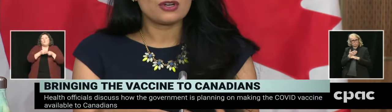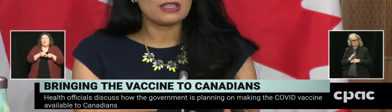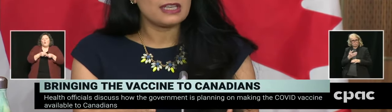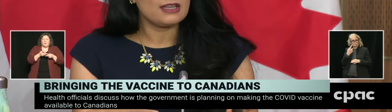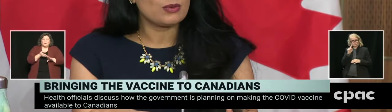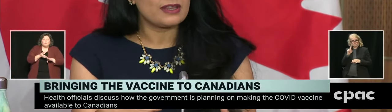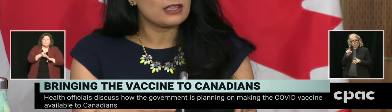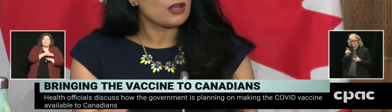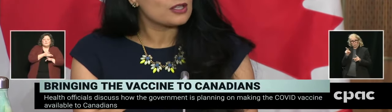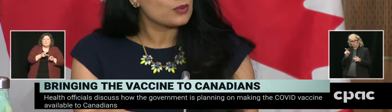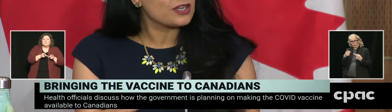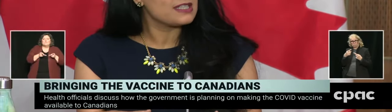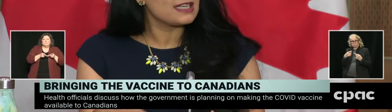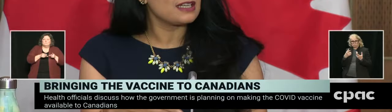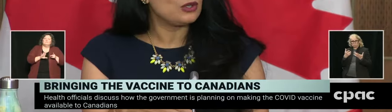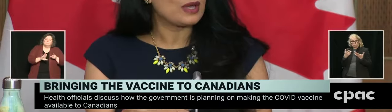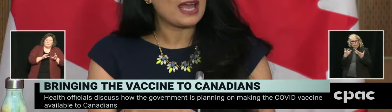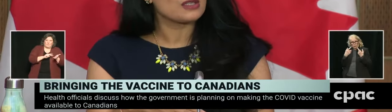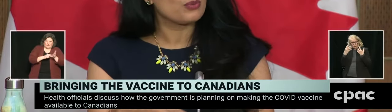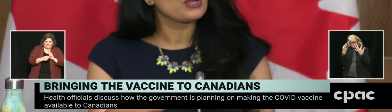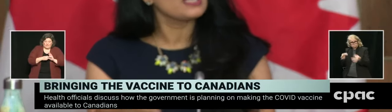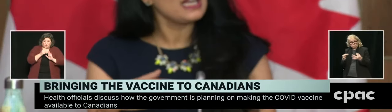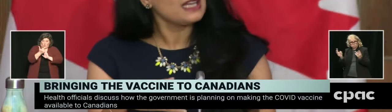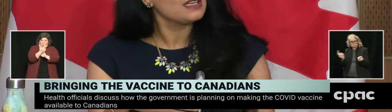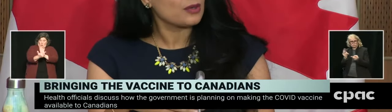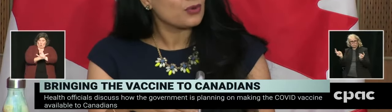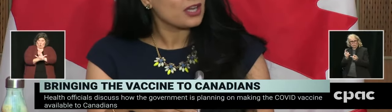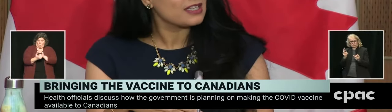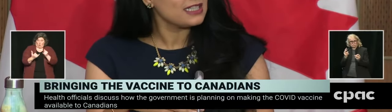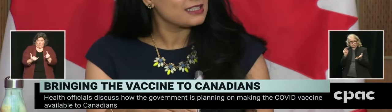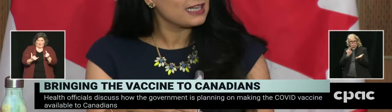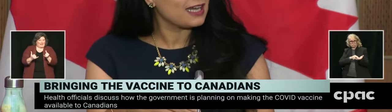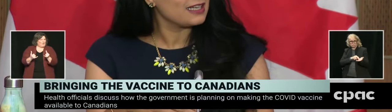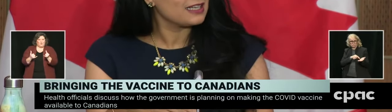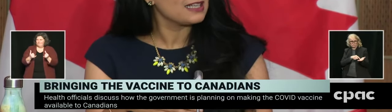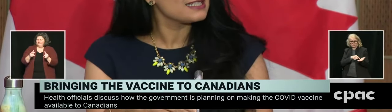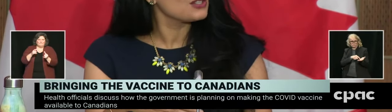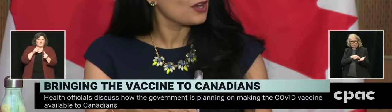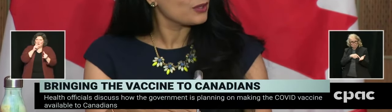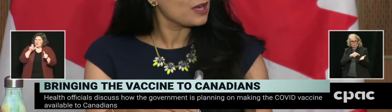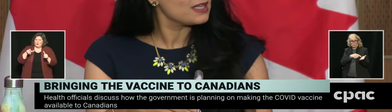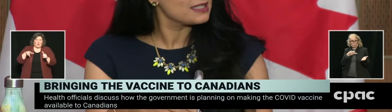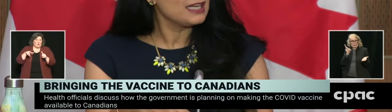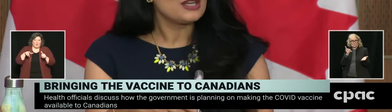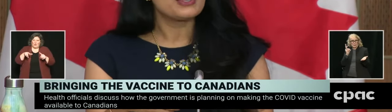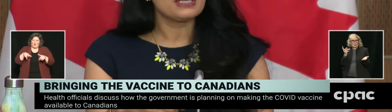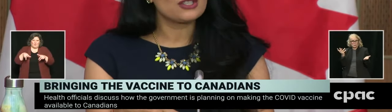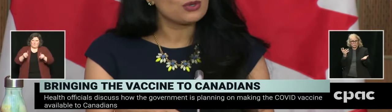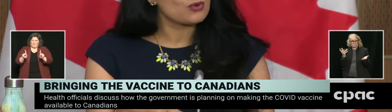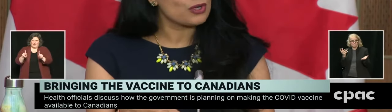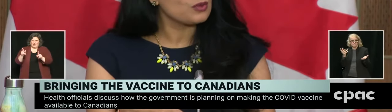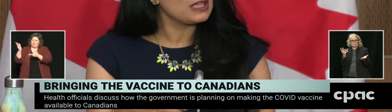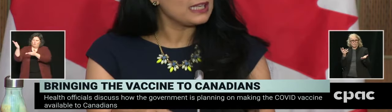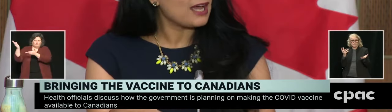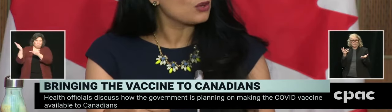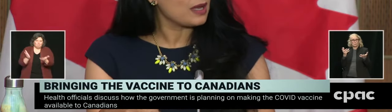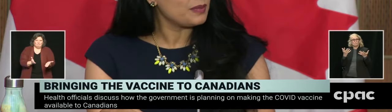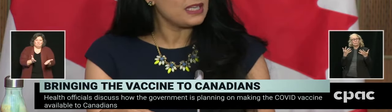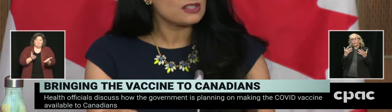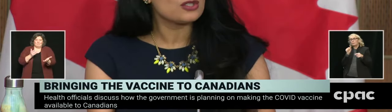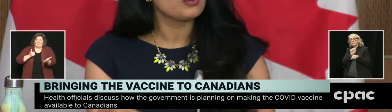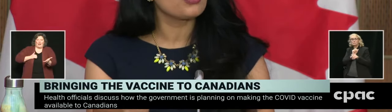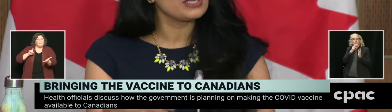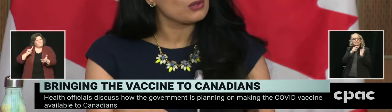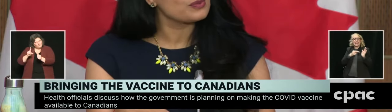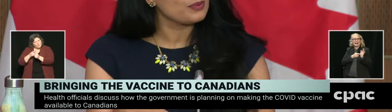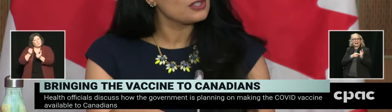So currently, the way that the laws work is that you can't bring in a product into Canada unless it's authorized. But the interim order will allow